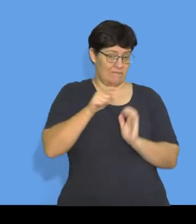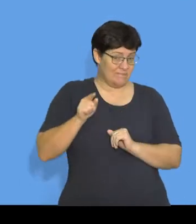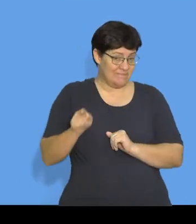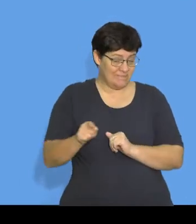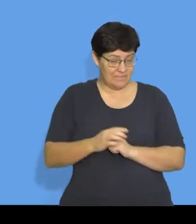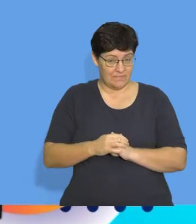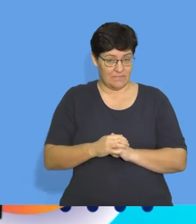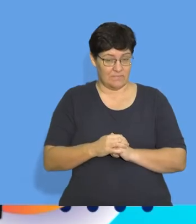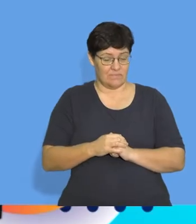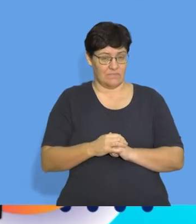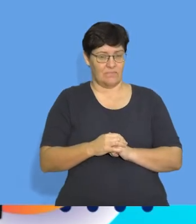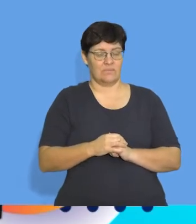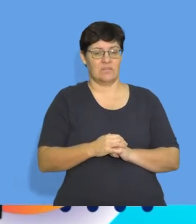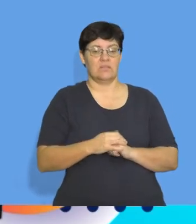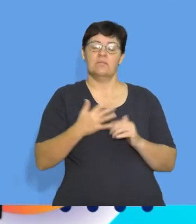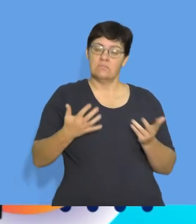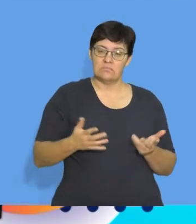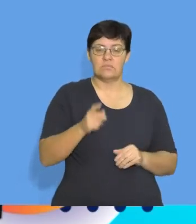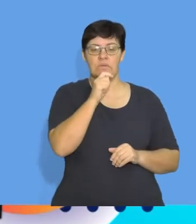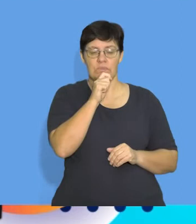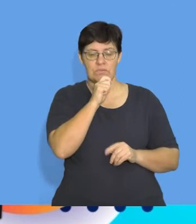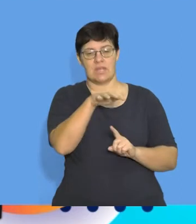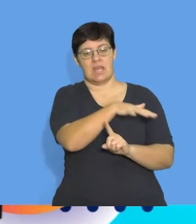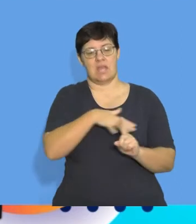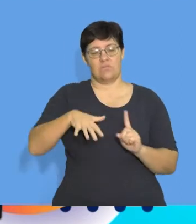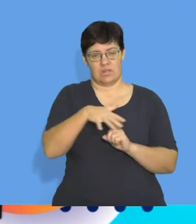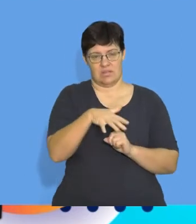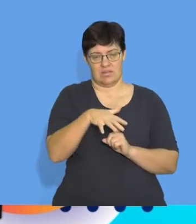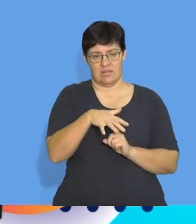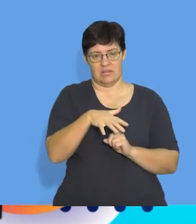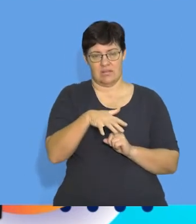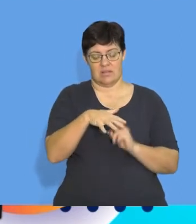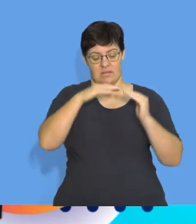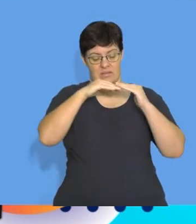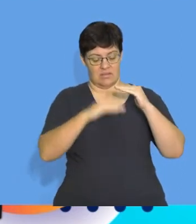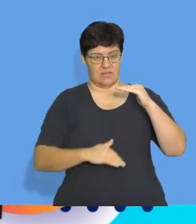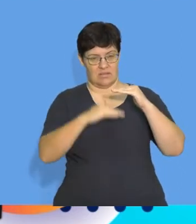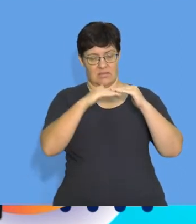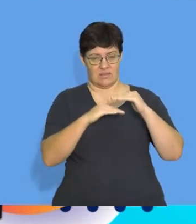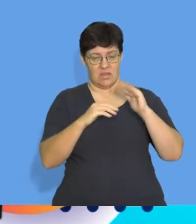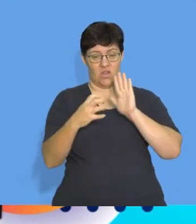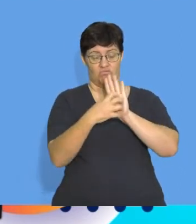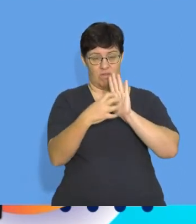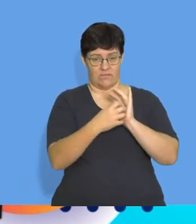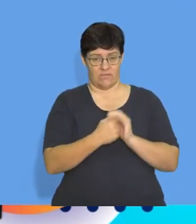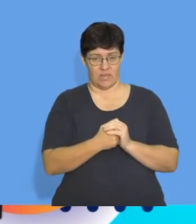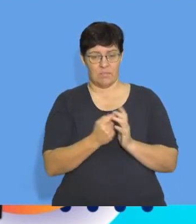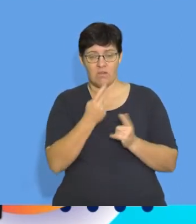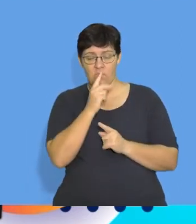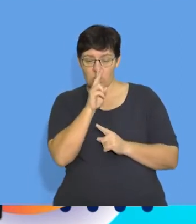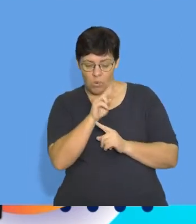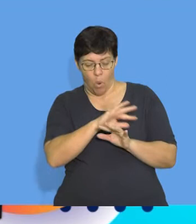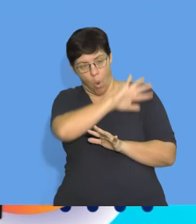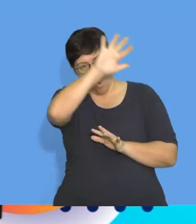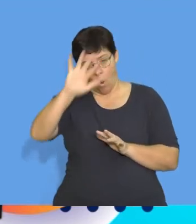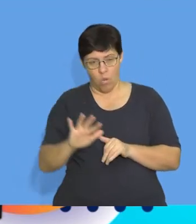That means I need to use the area under the graph. And I'm looking at the whole motion